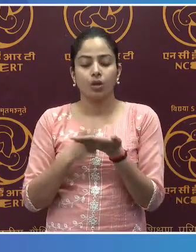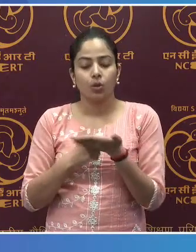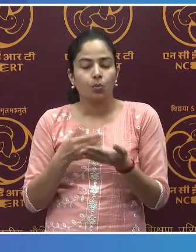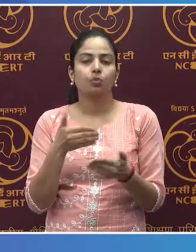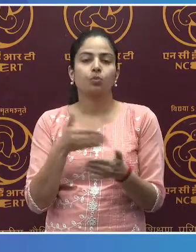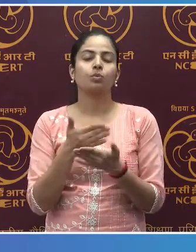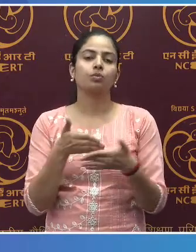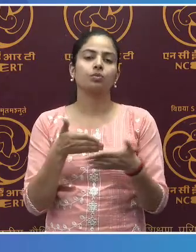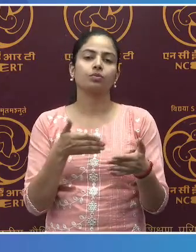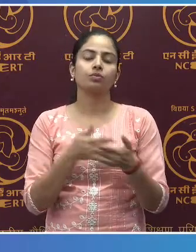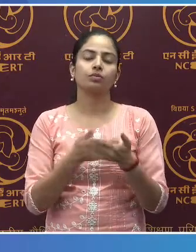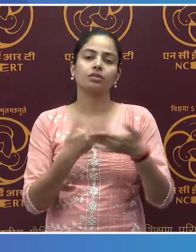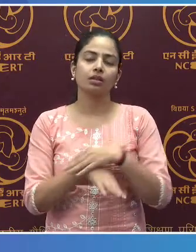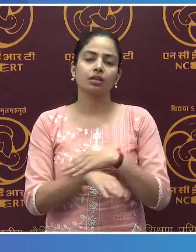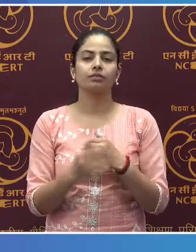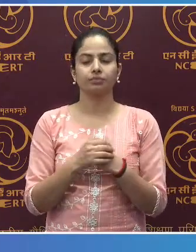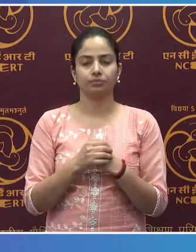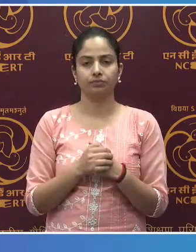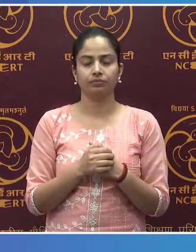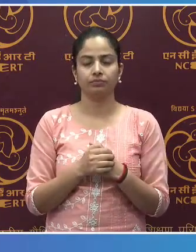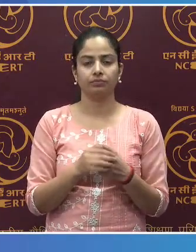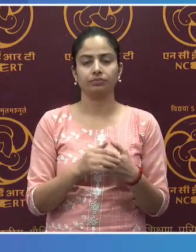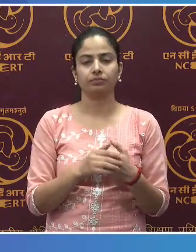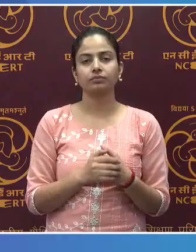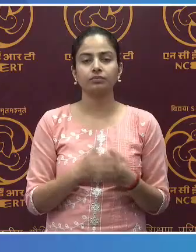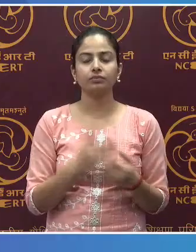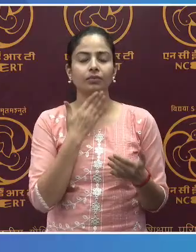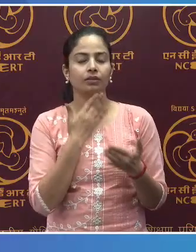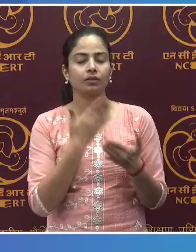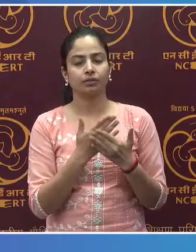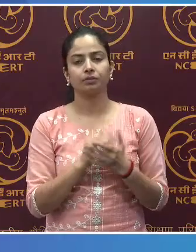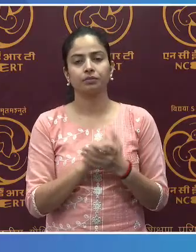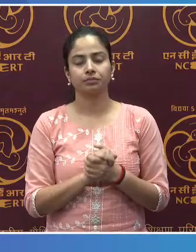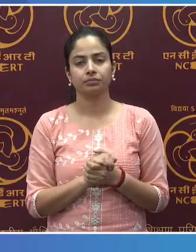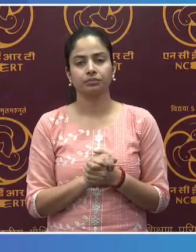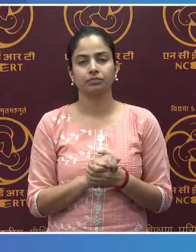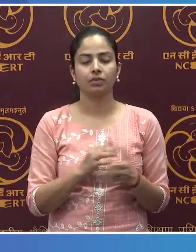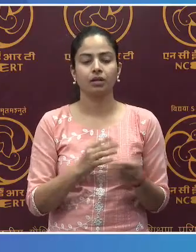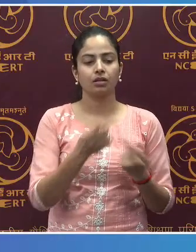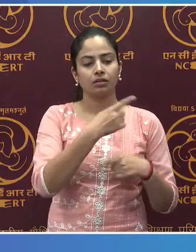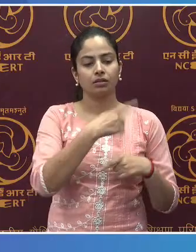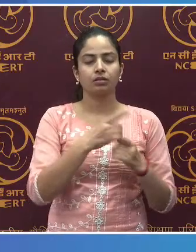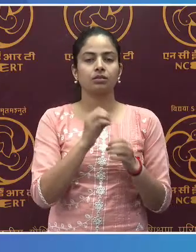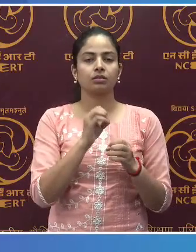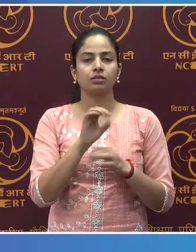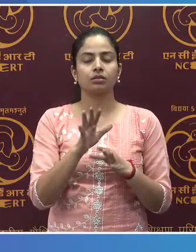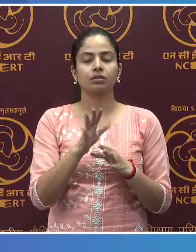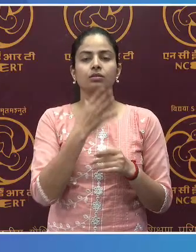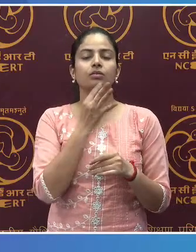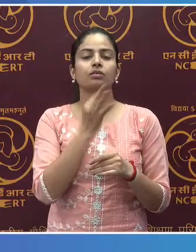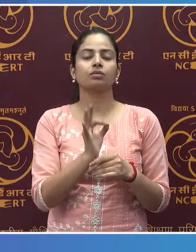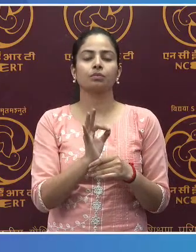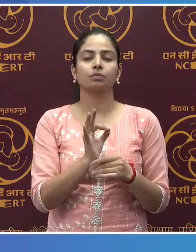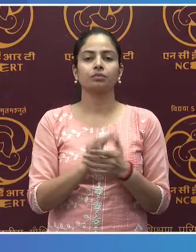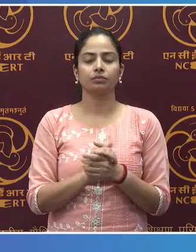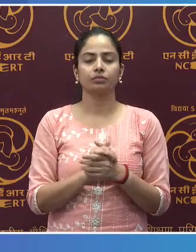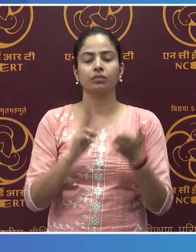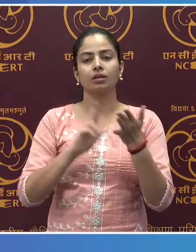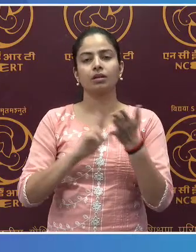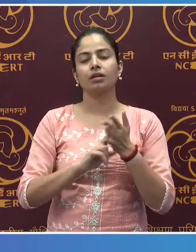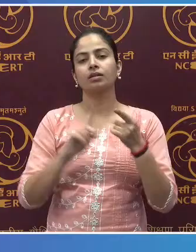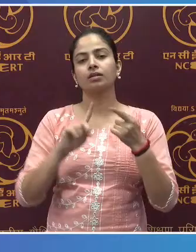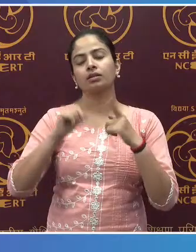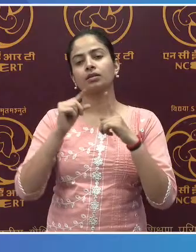force for the textbooks. So, that is all about, Thank you so much, sir, because you mentioned two very important documents, NEP